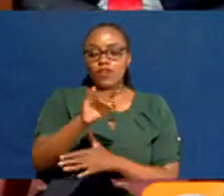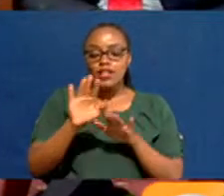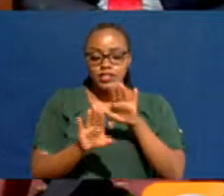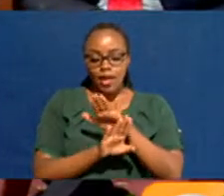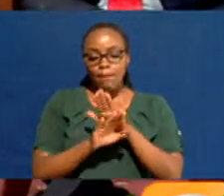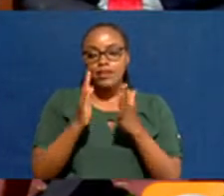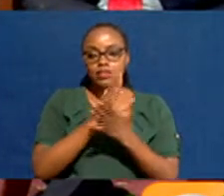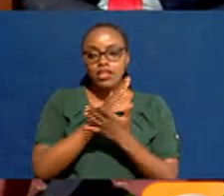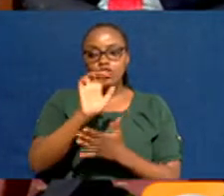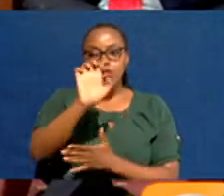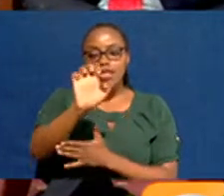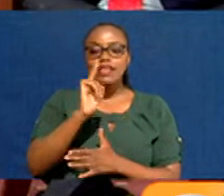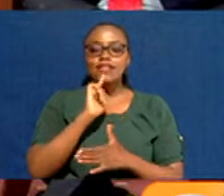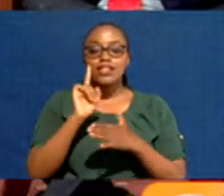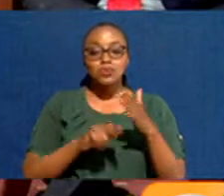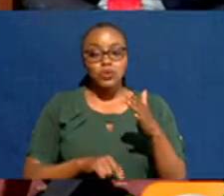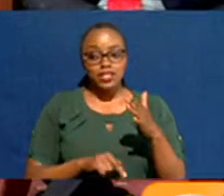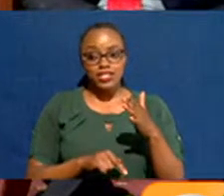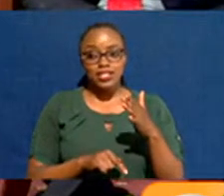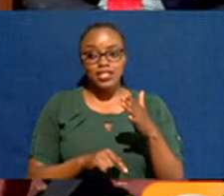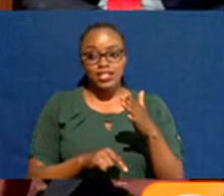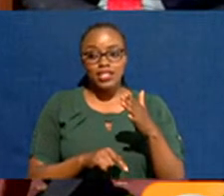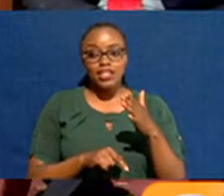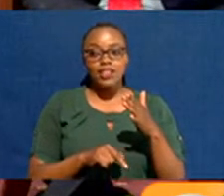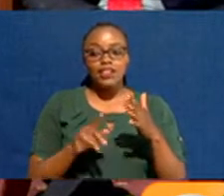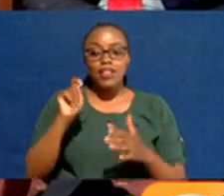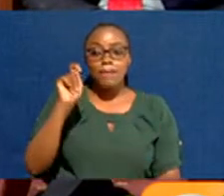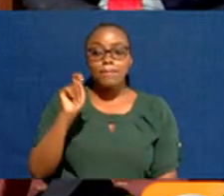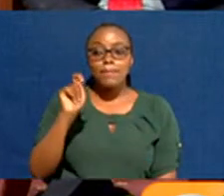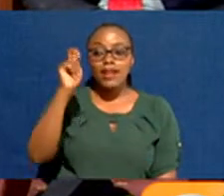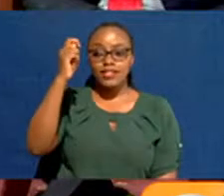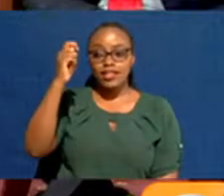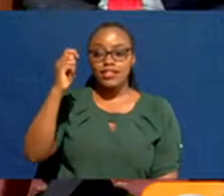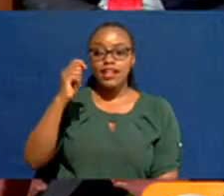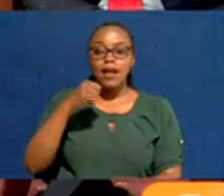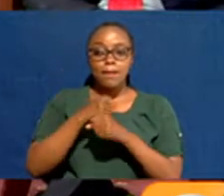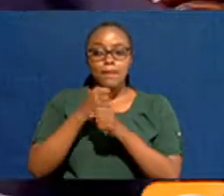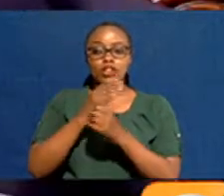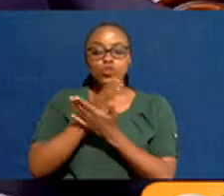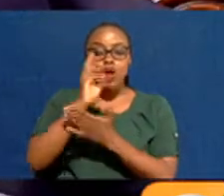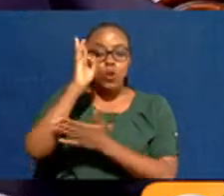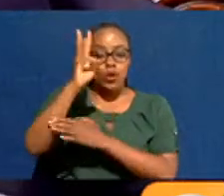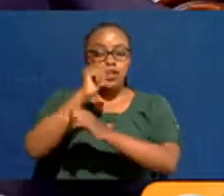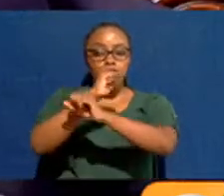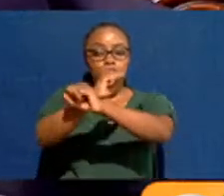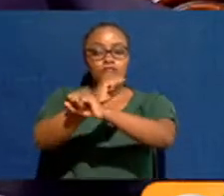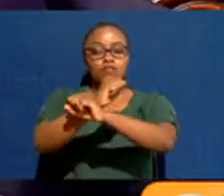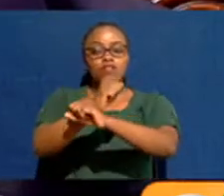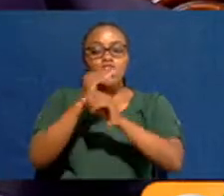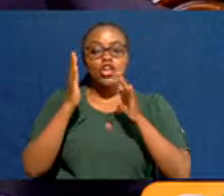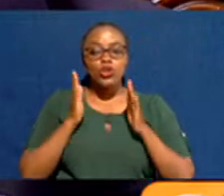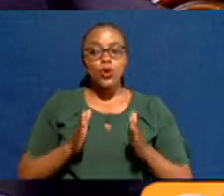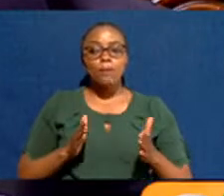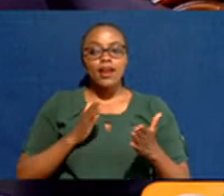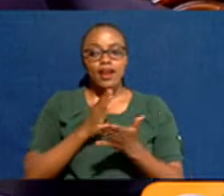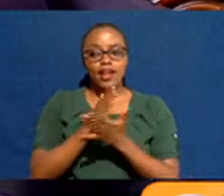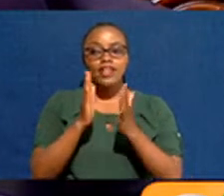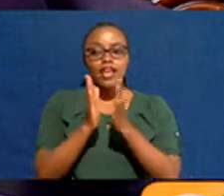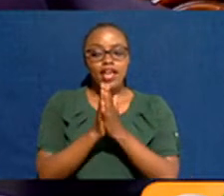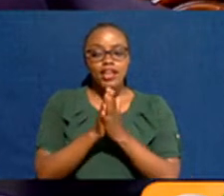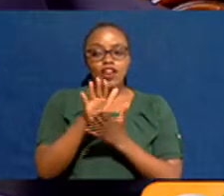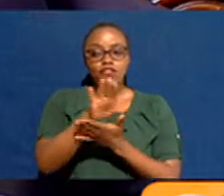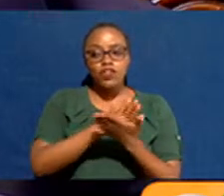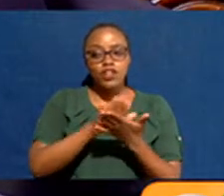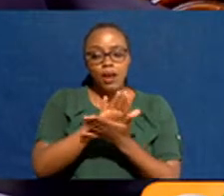E, says, "The President shall ensure the protection of human rights and